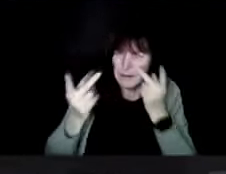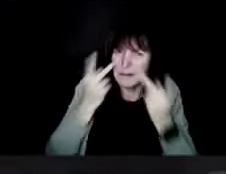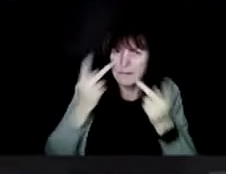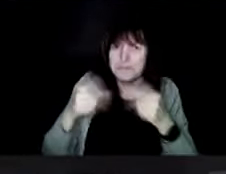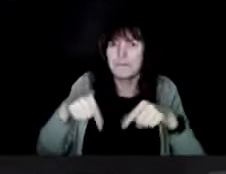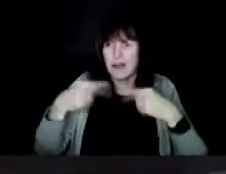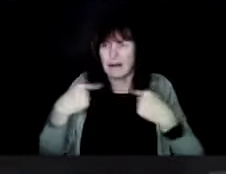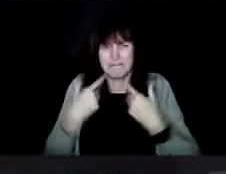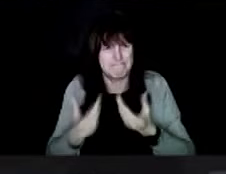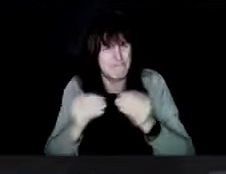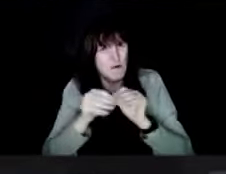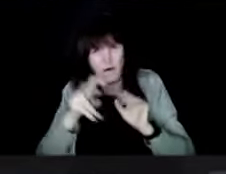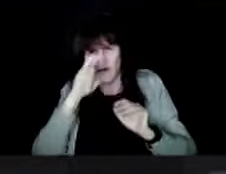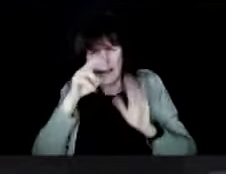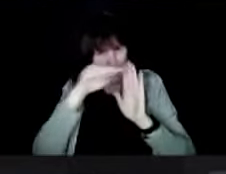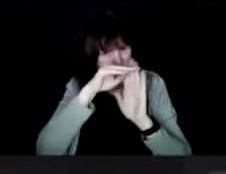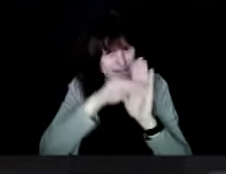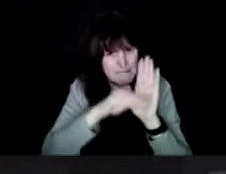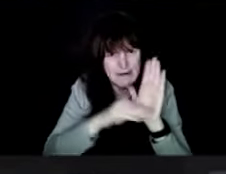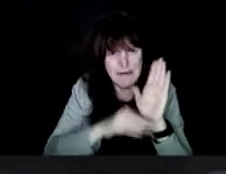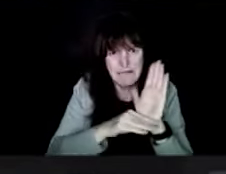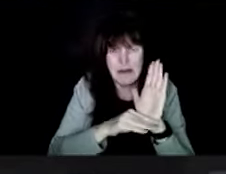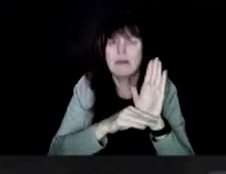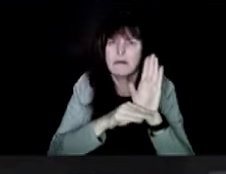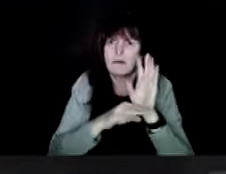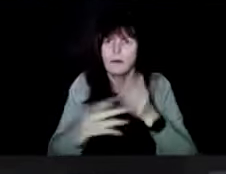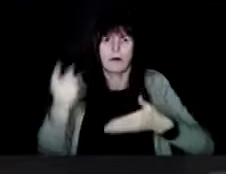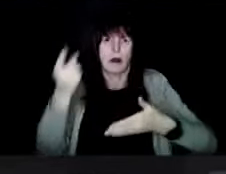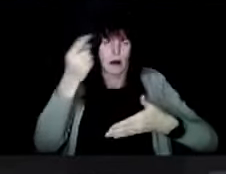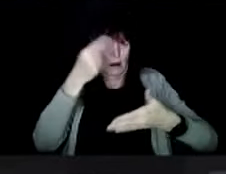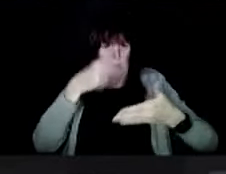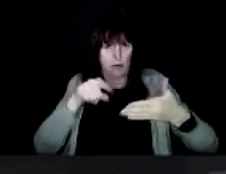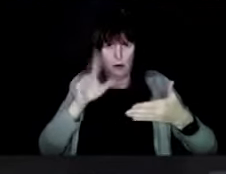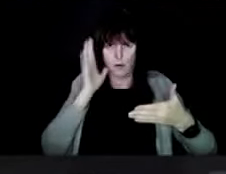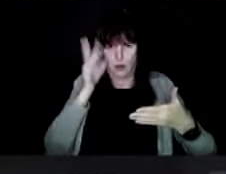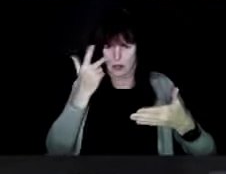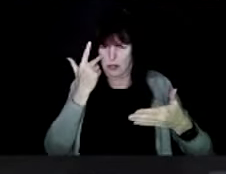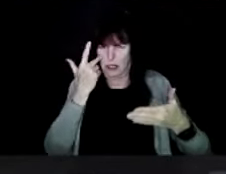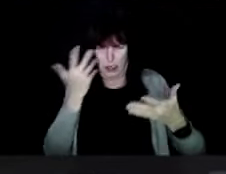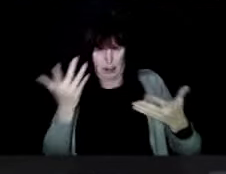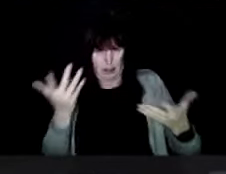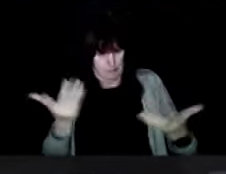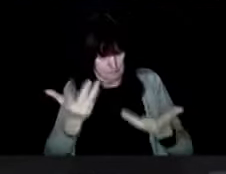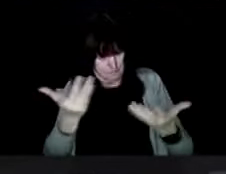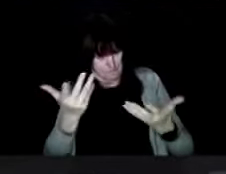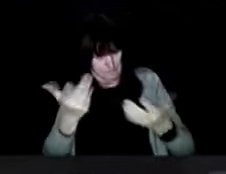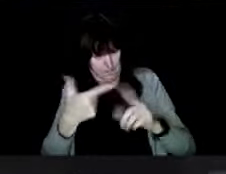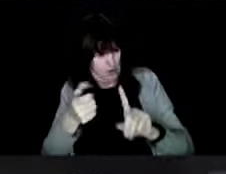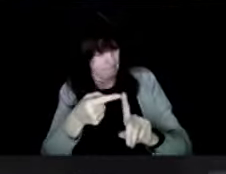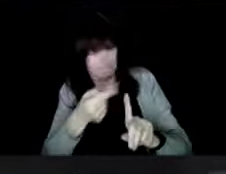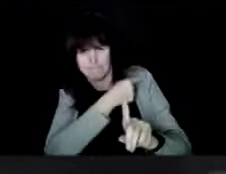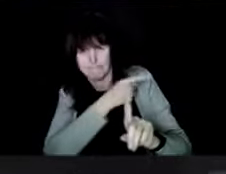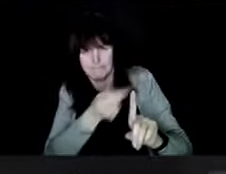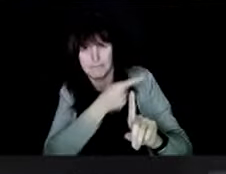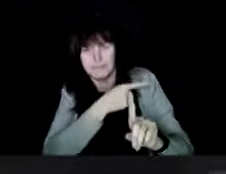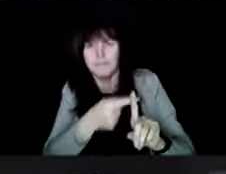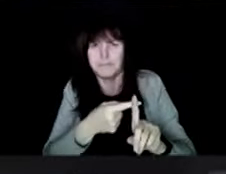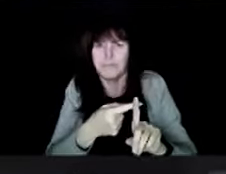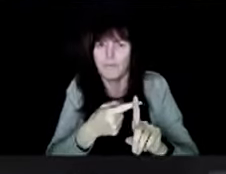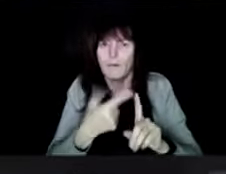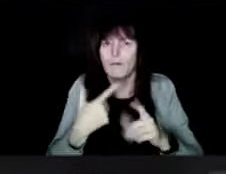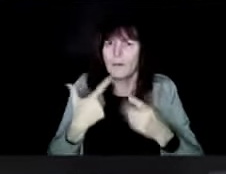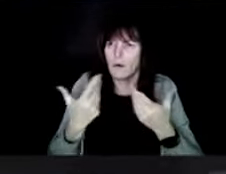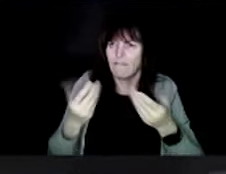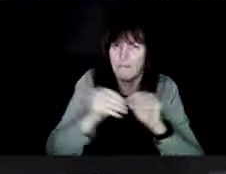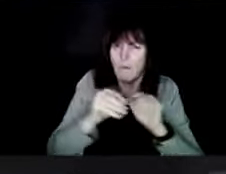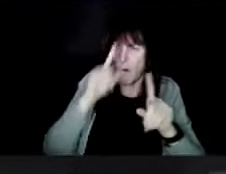week, we should be able to get clarity on where we're at. And as soon as we have clarity, we want to inform the business community. So I can't guarantee